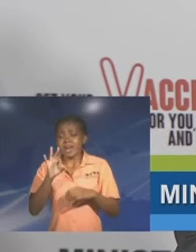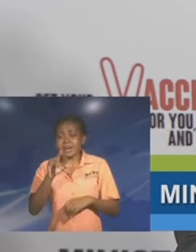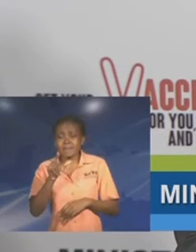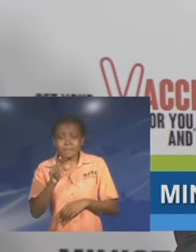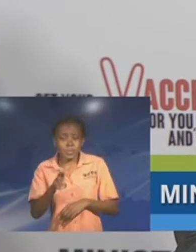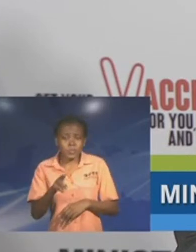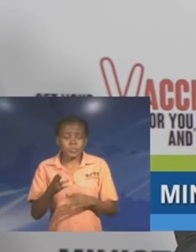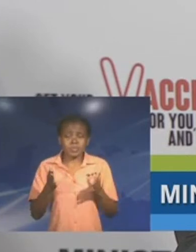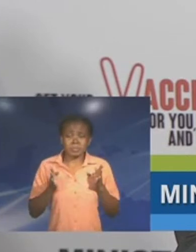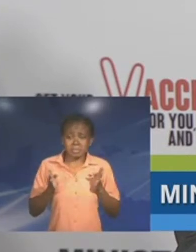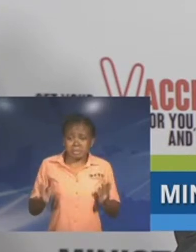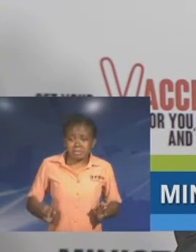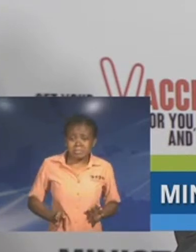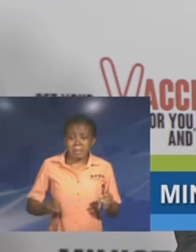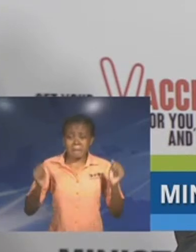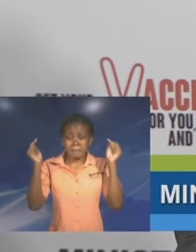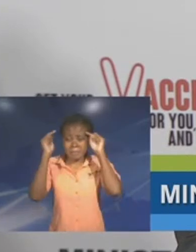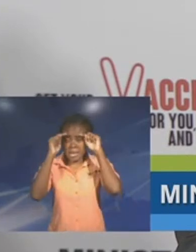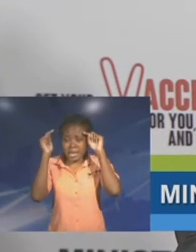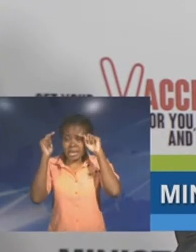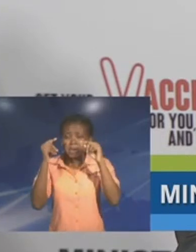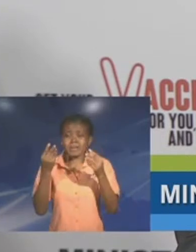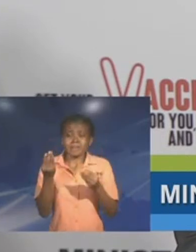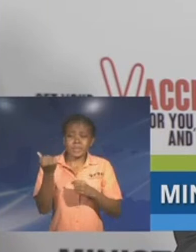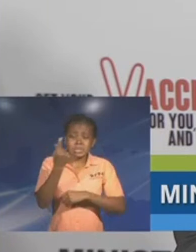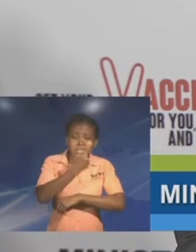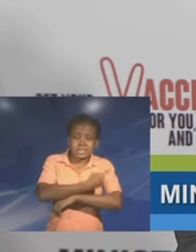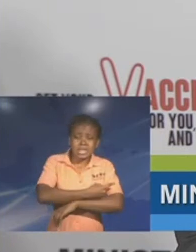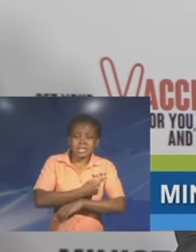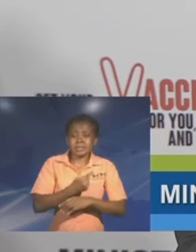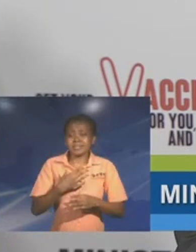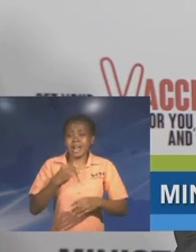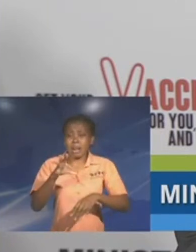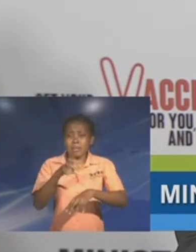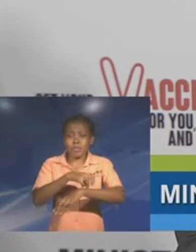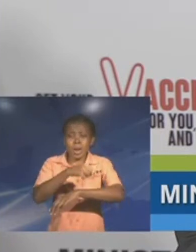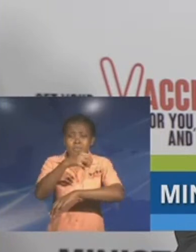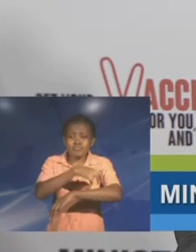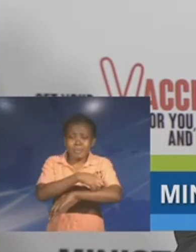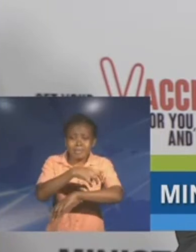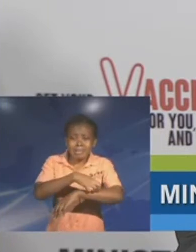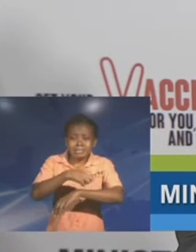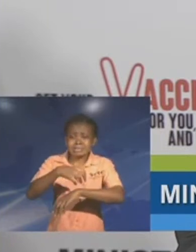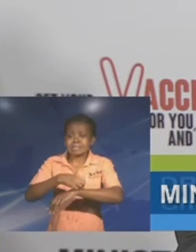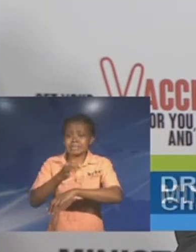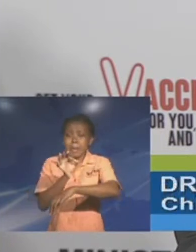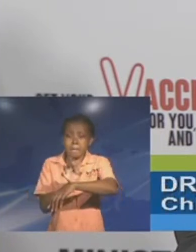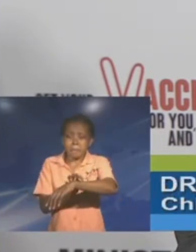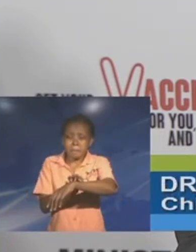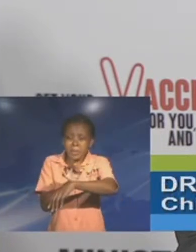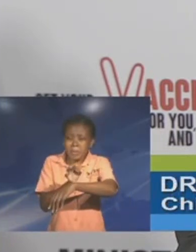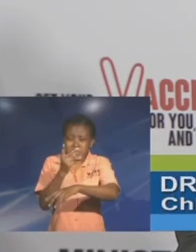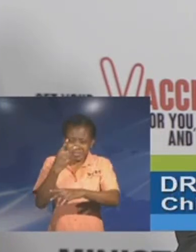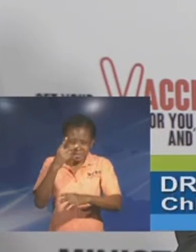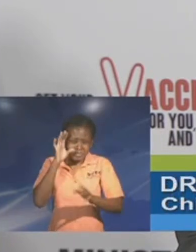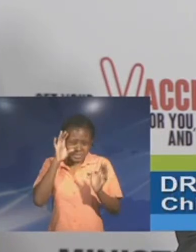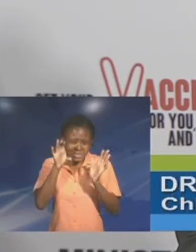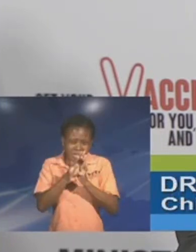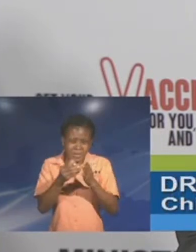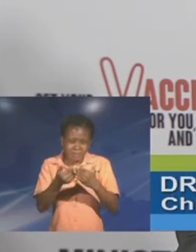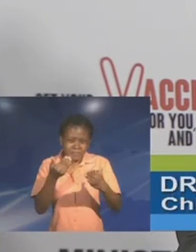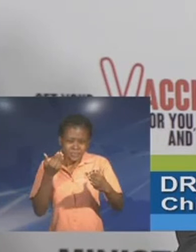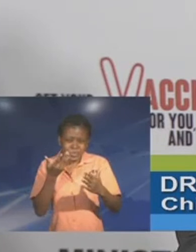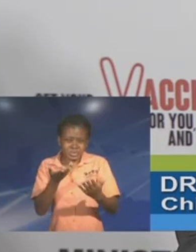pains, headaches, for a few days, followed by a rash. And the rash would have been well defined, as I showed in the picture, in terms of